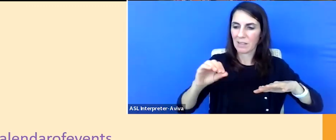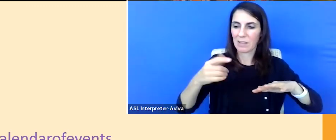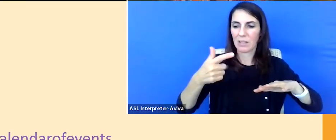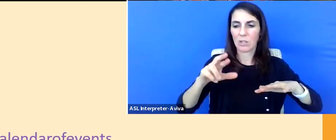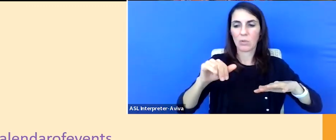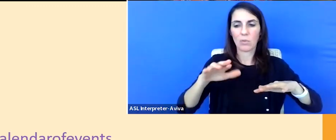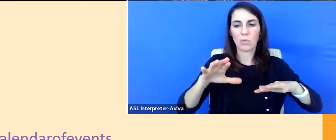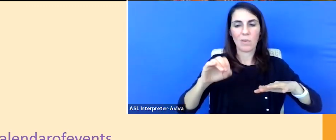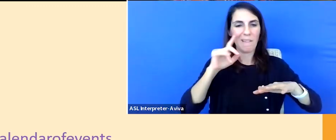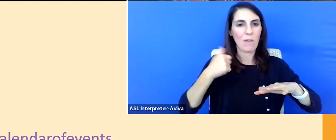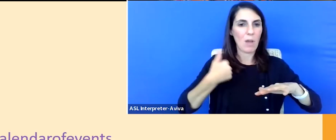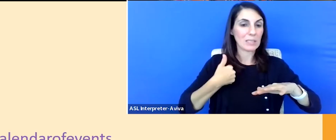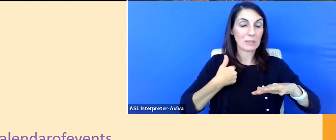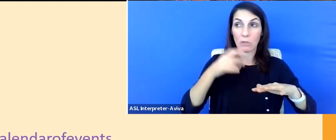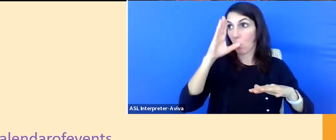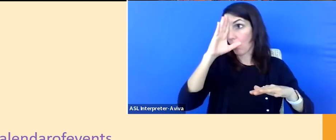up, and we'll see you then.